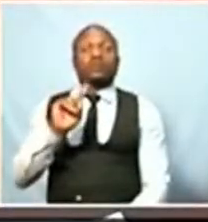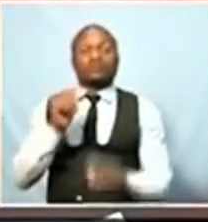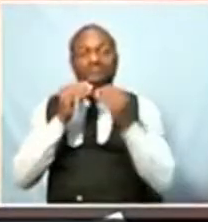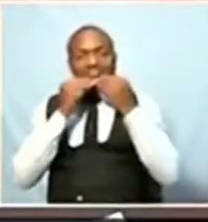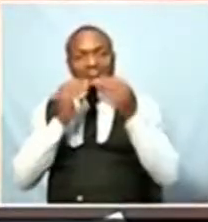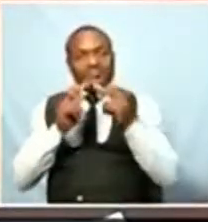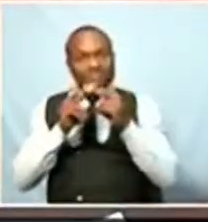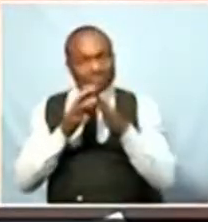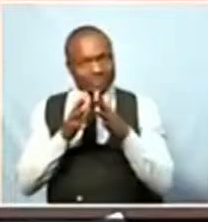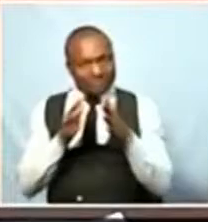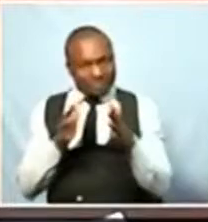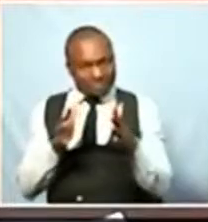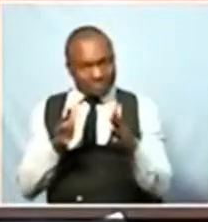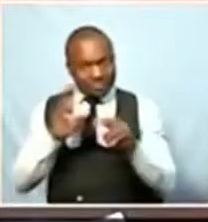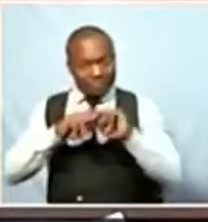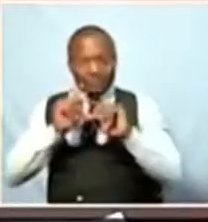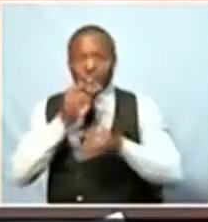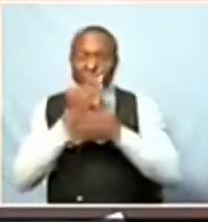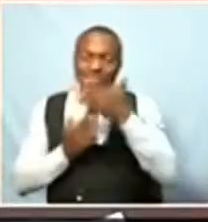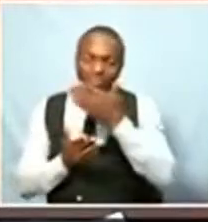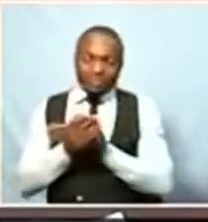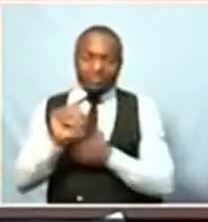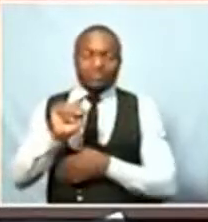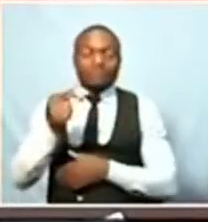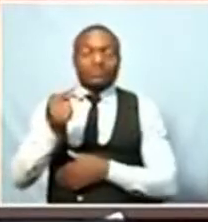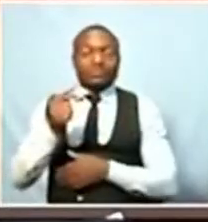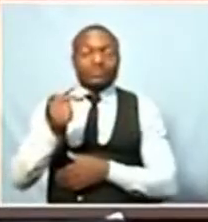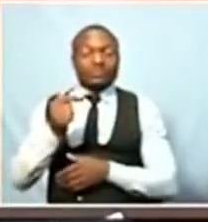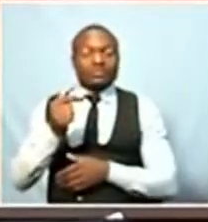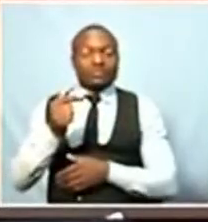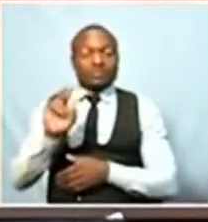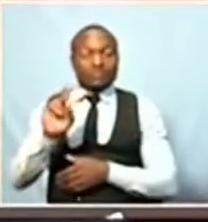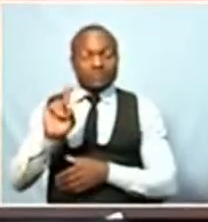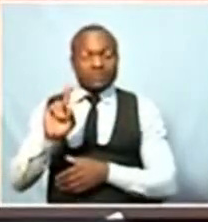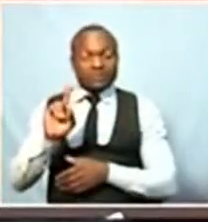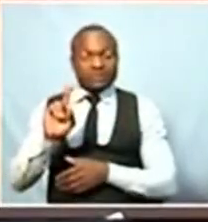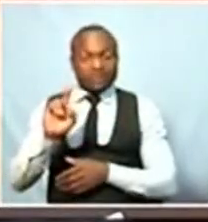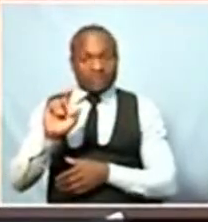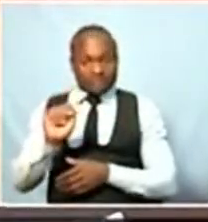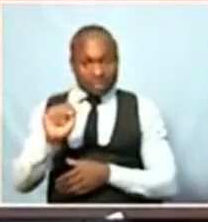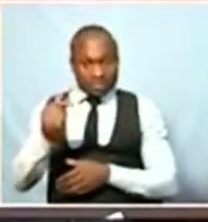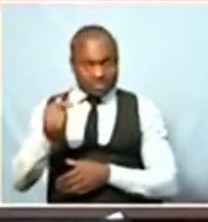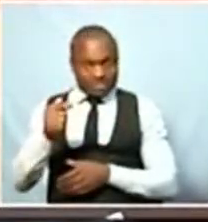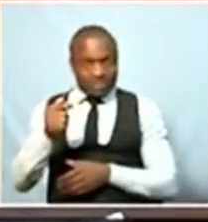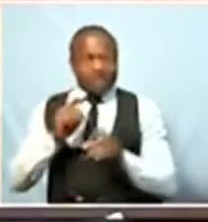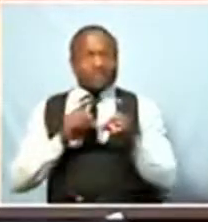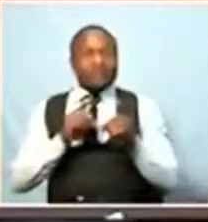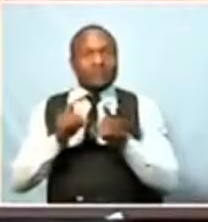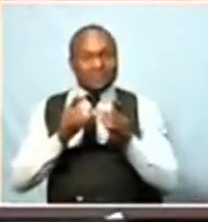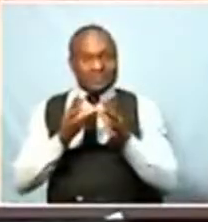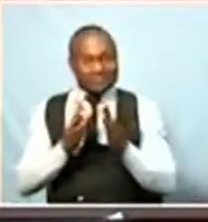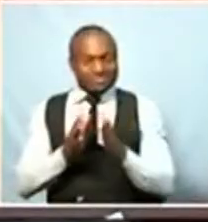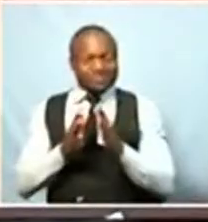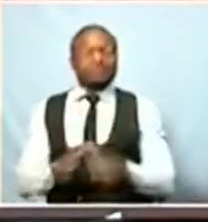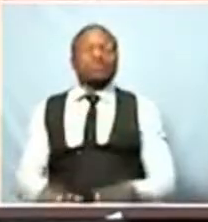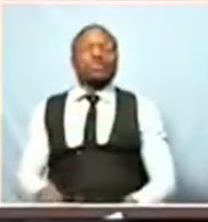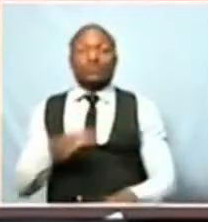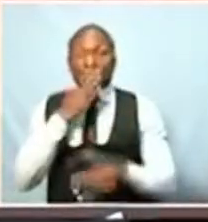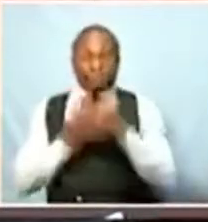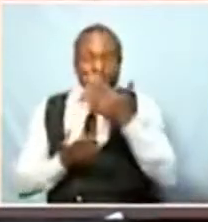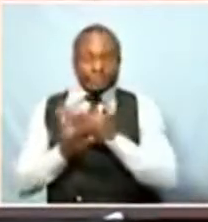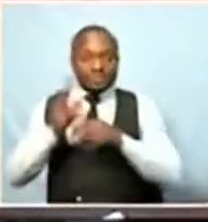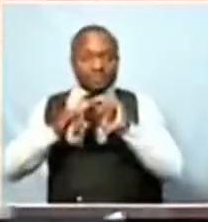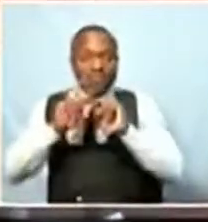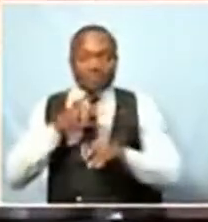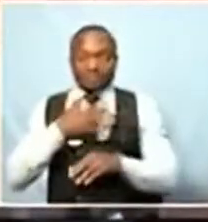Thank you very much, and good morning, AG and DAG and I think the Director. And good morning, Chair.